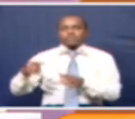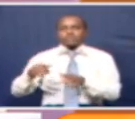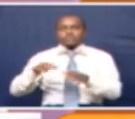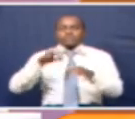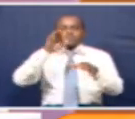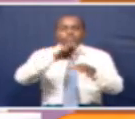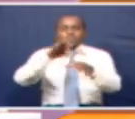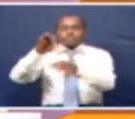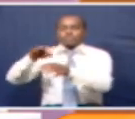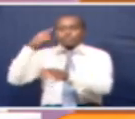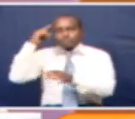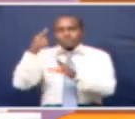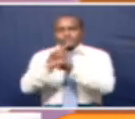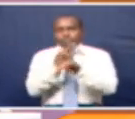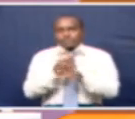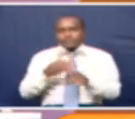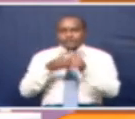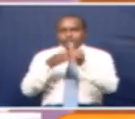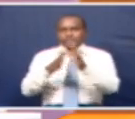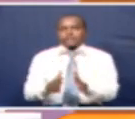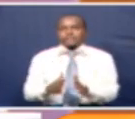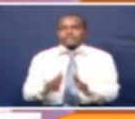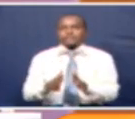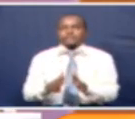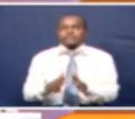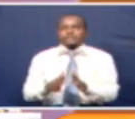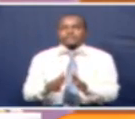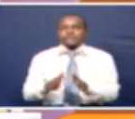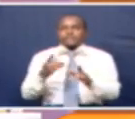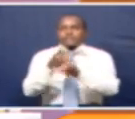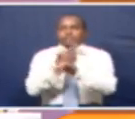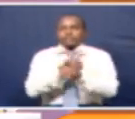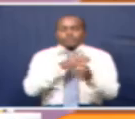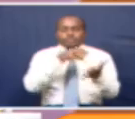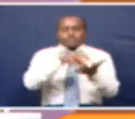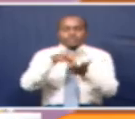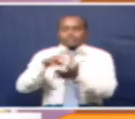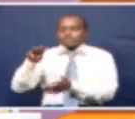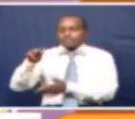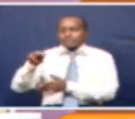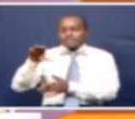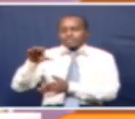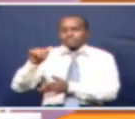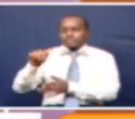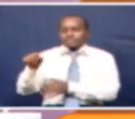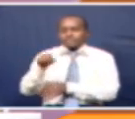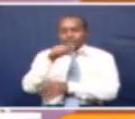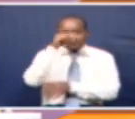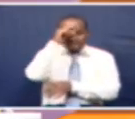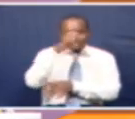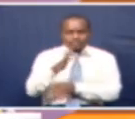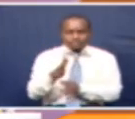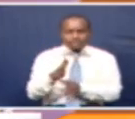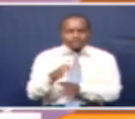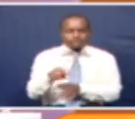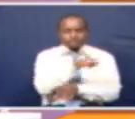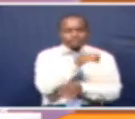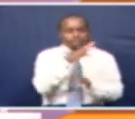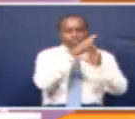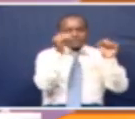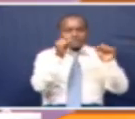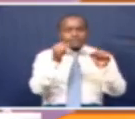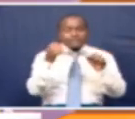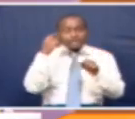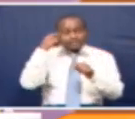various leaders in different cadres, from MCA to governor to president. I think the time has